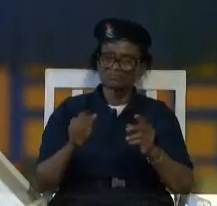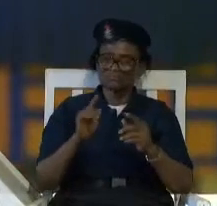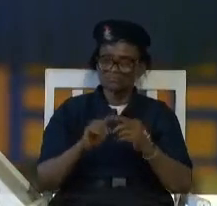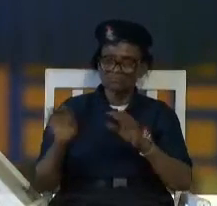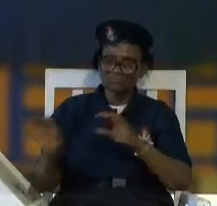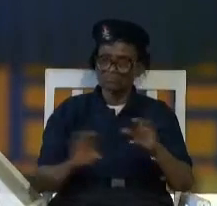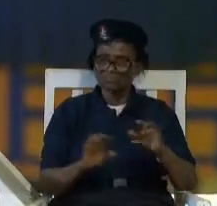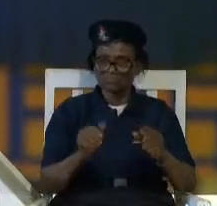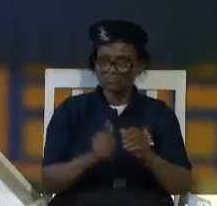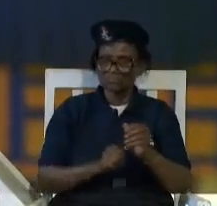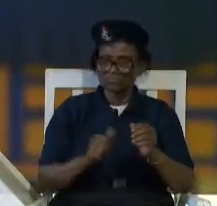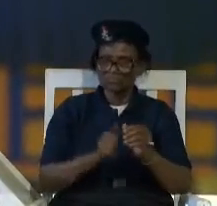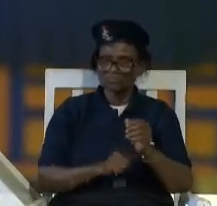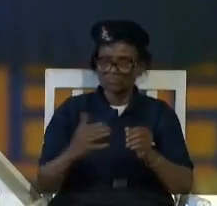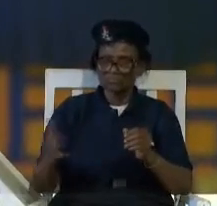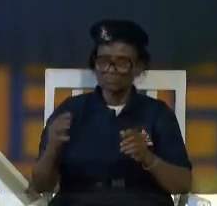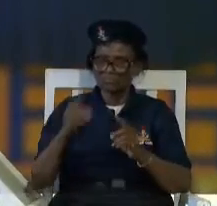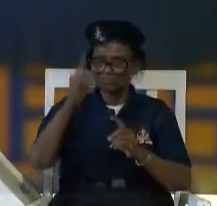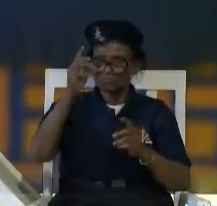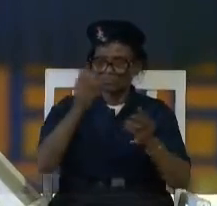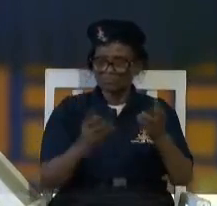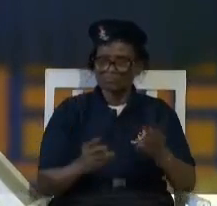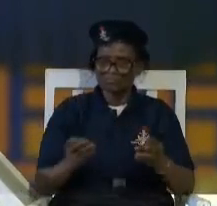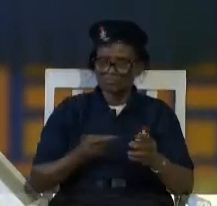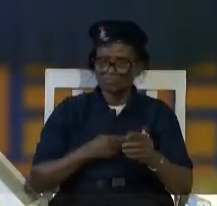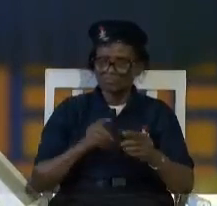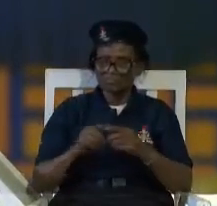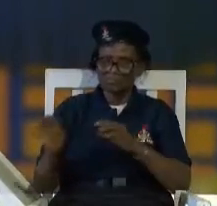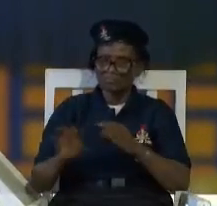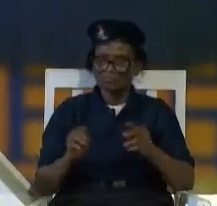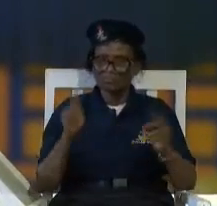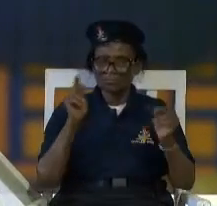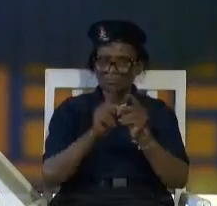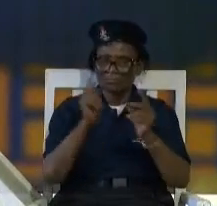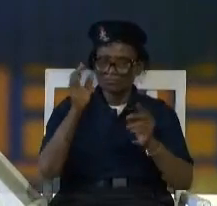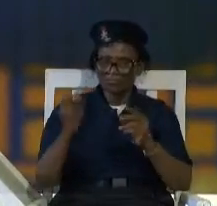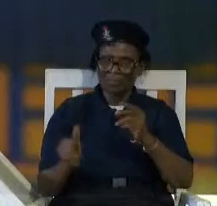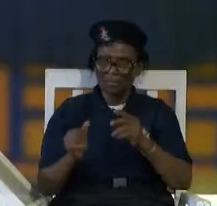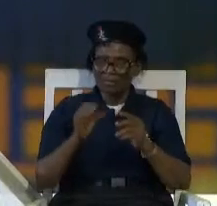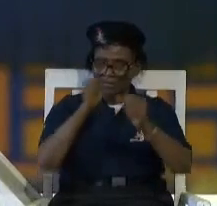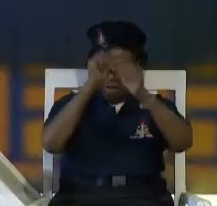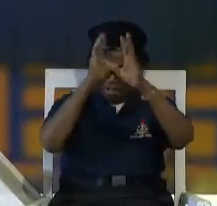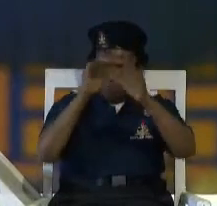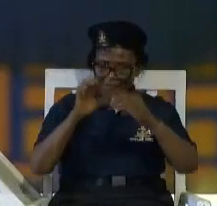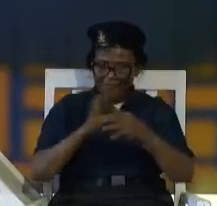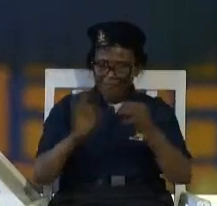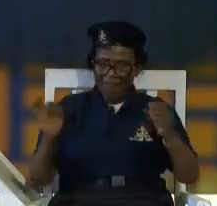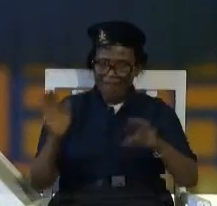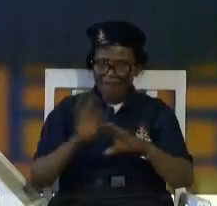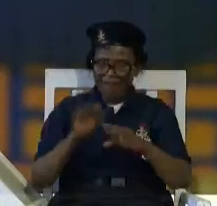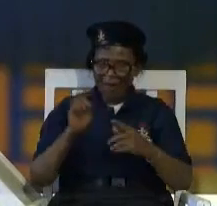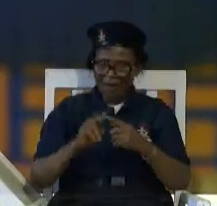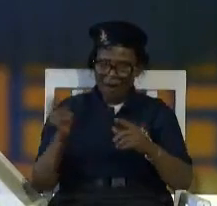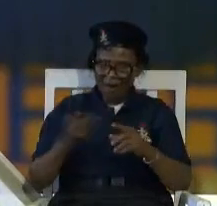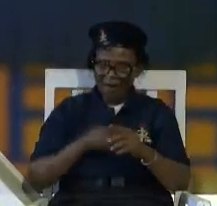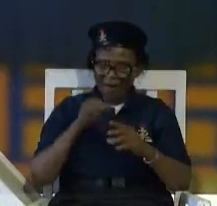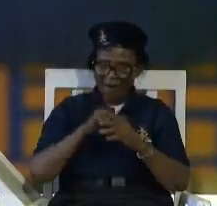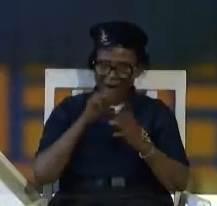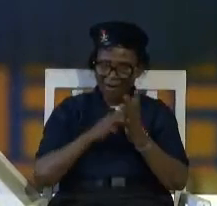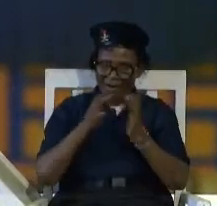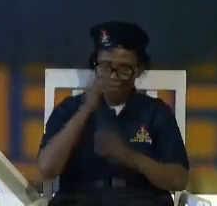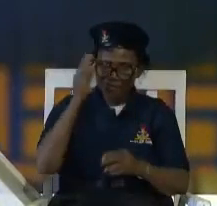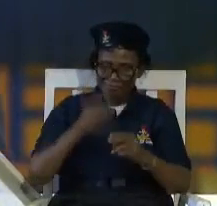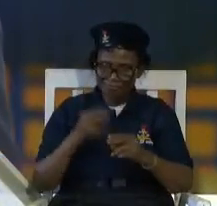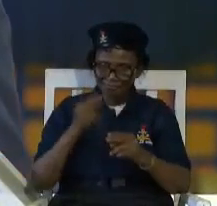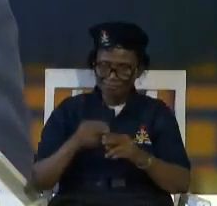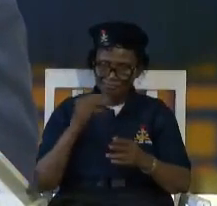do everything you want us to do perfectly. Father, release unto us in Jesus' name.